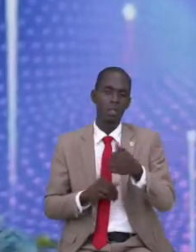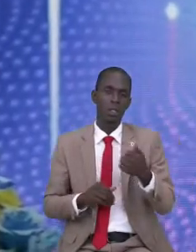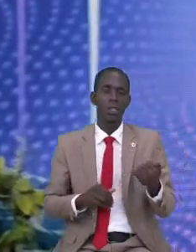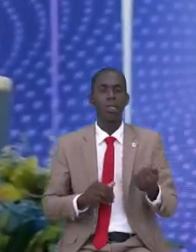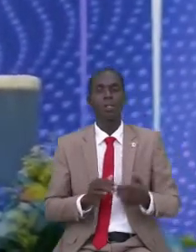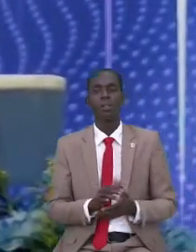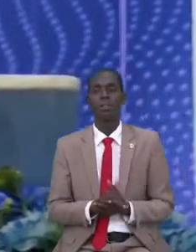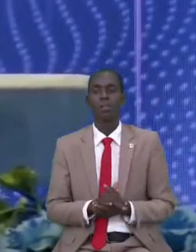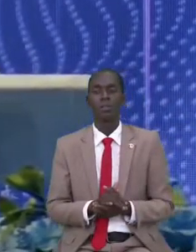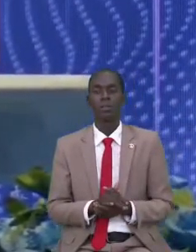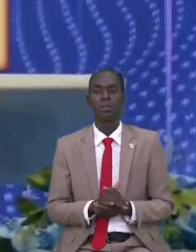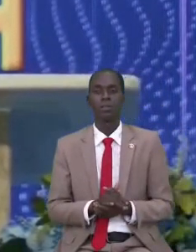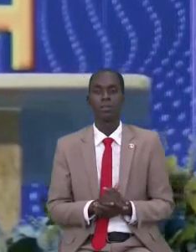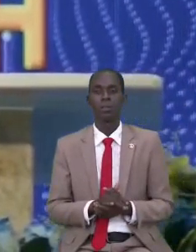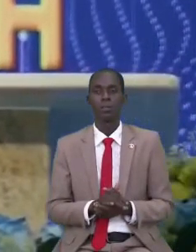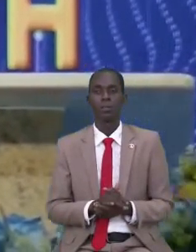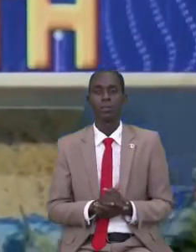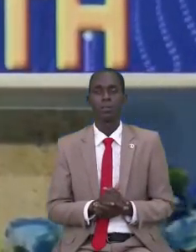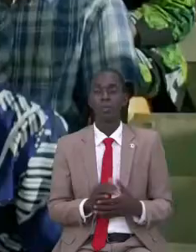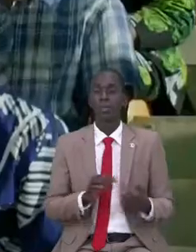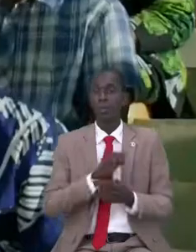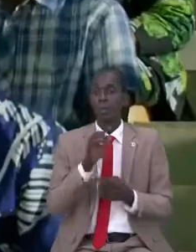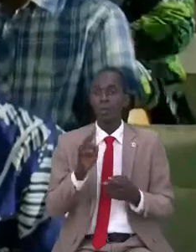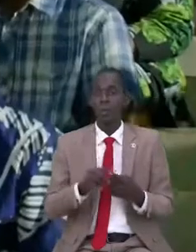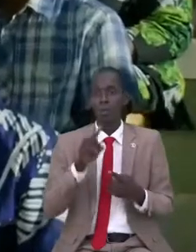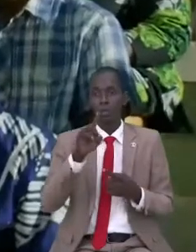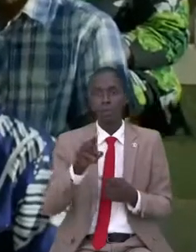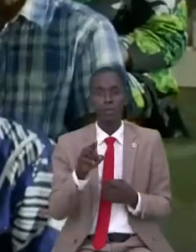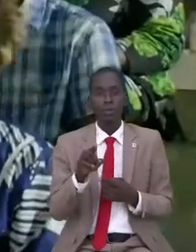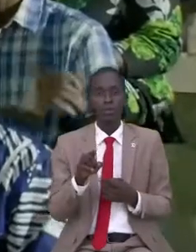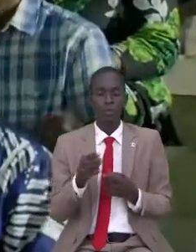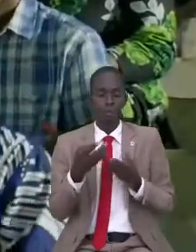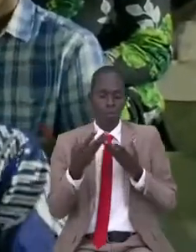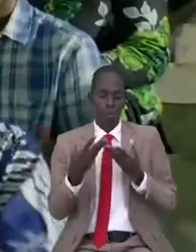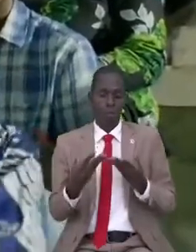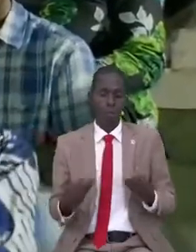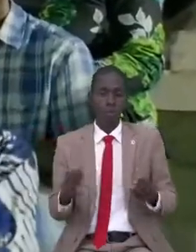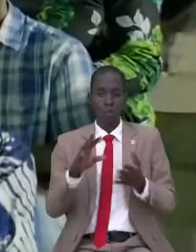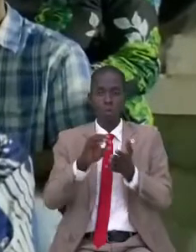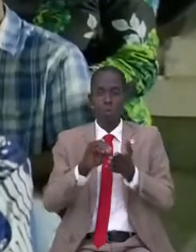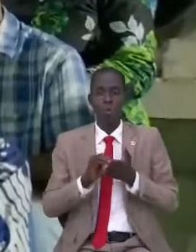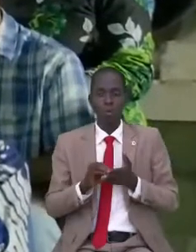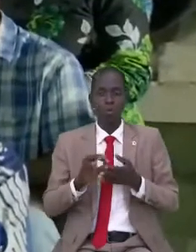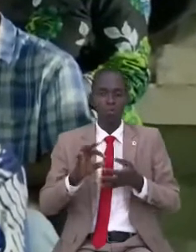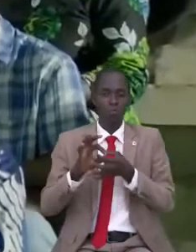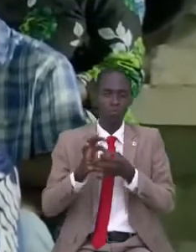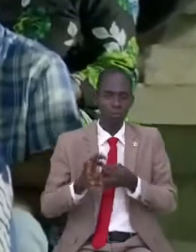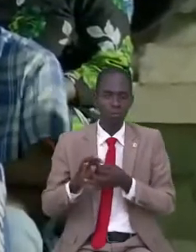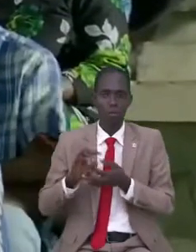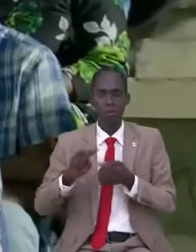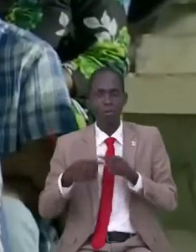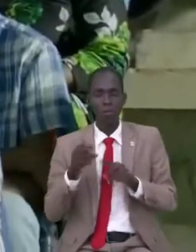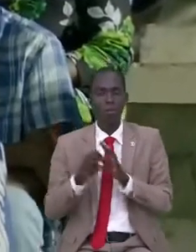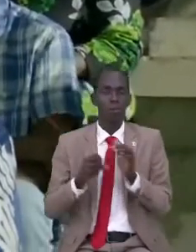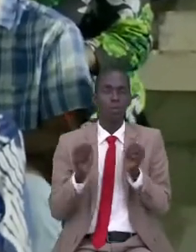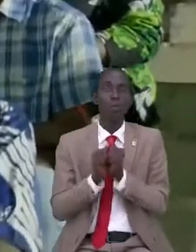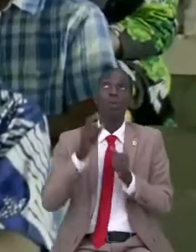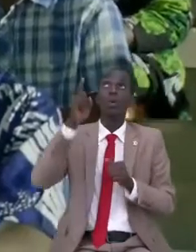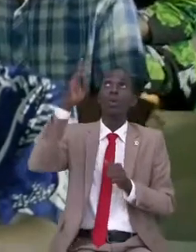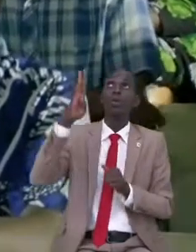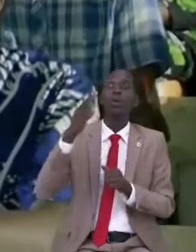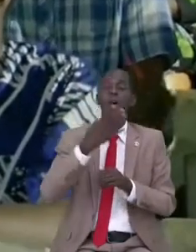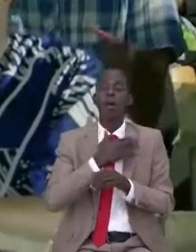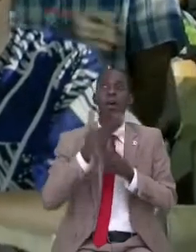in another. When you settle your relationship with God, and the heaven knows that you